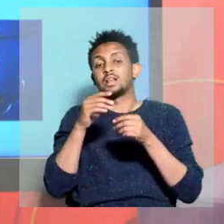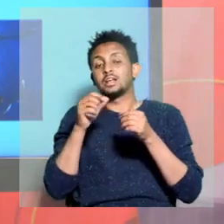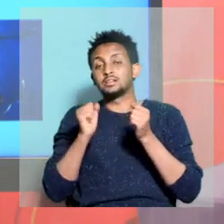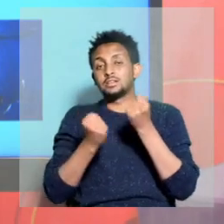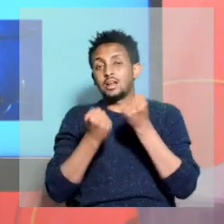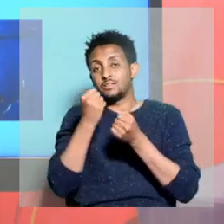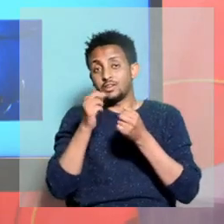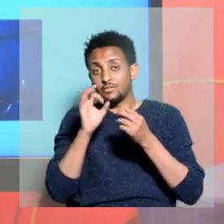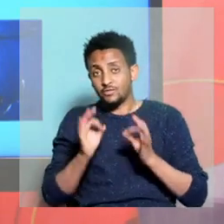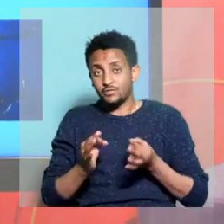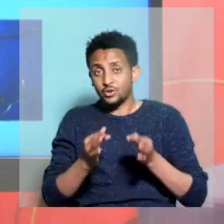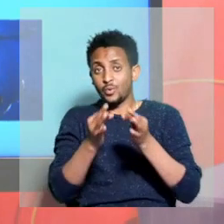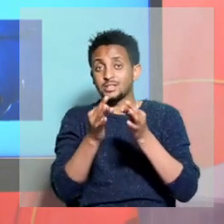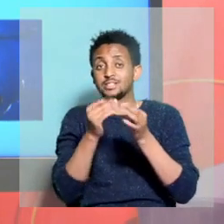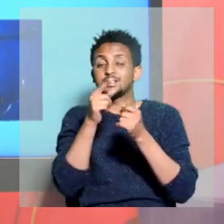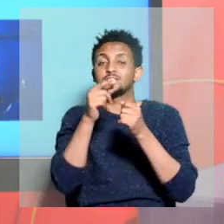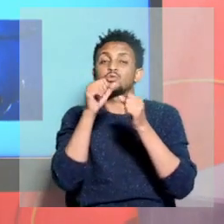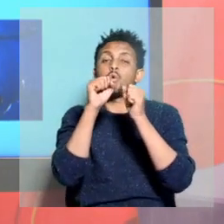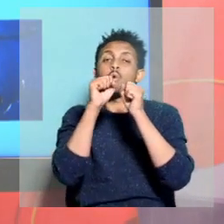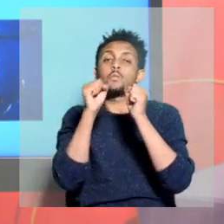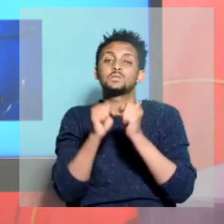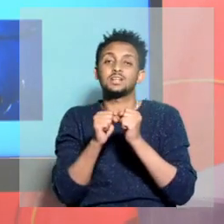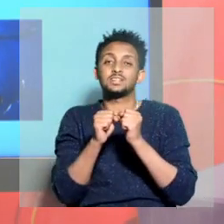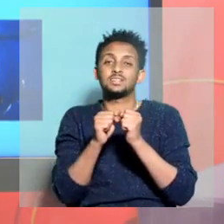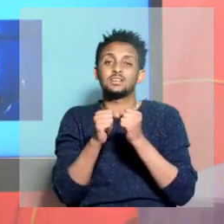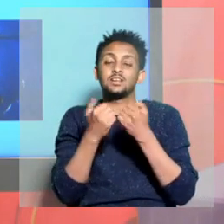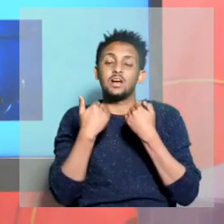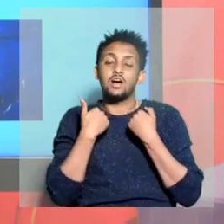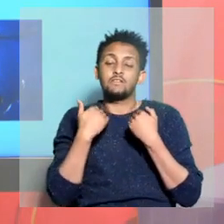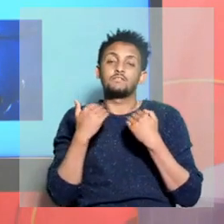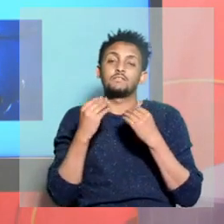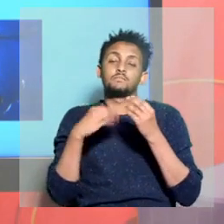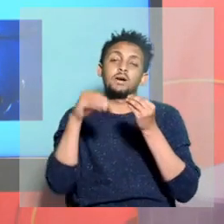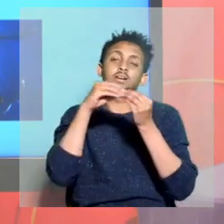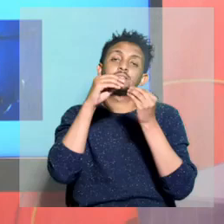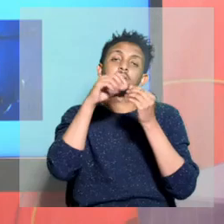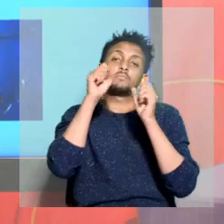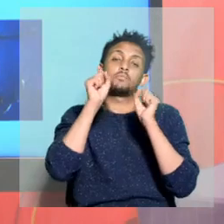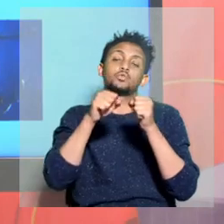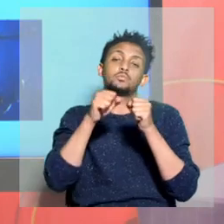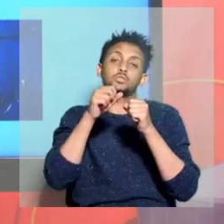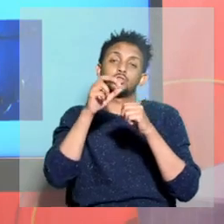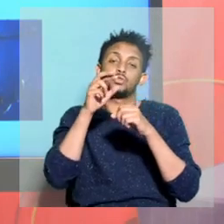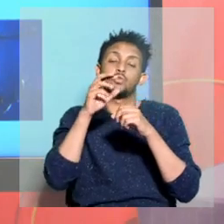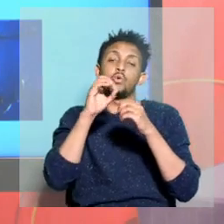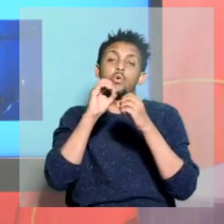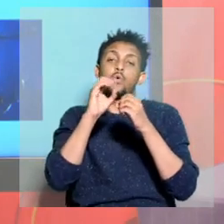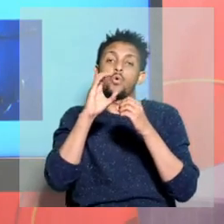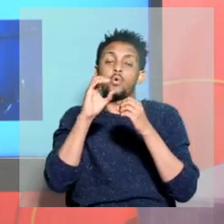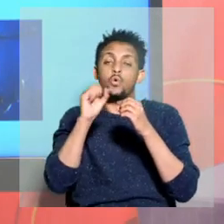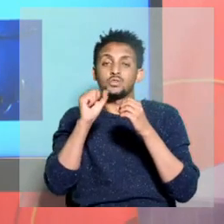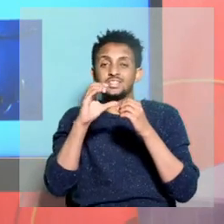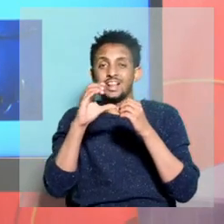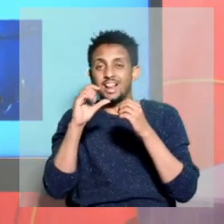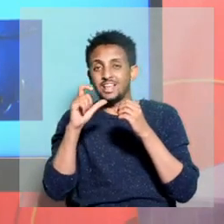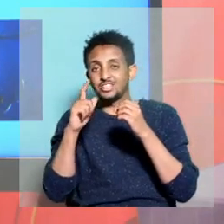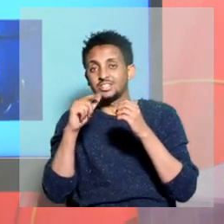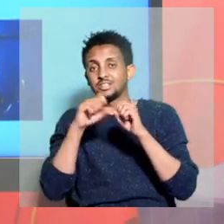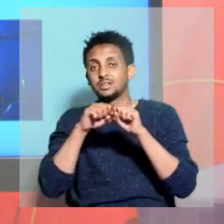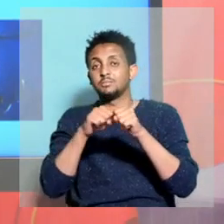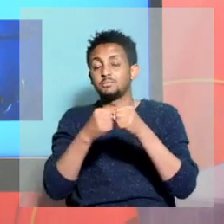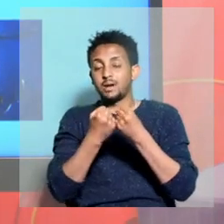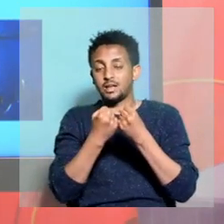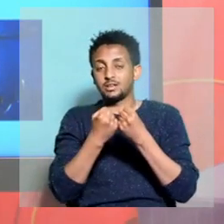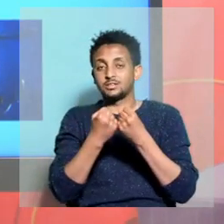driving frequency, the object tends to have a maximum possible oscillation. Even it breaks